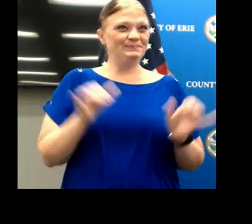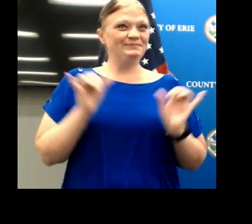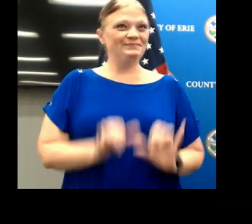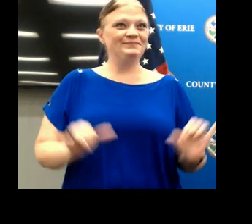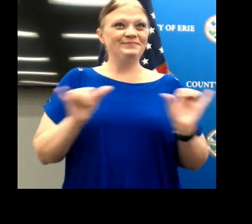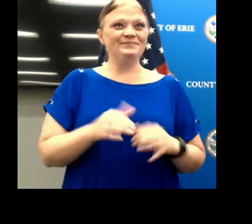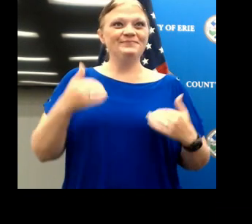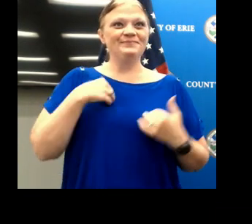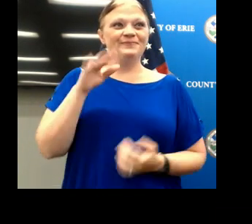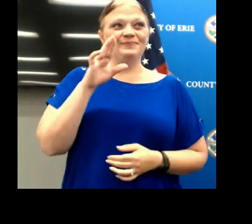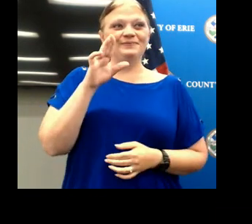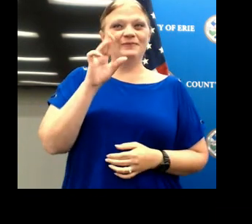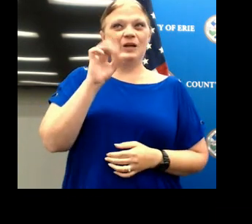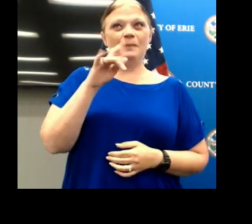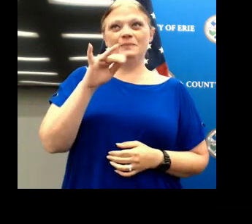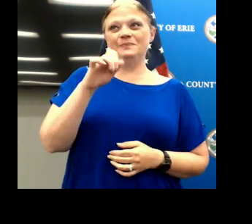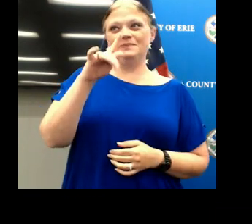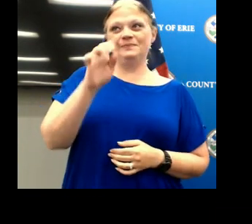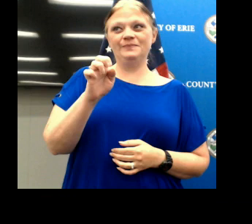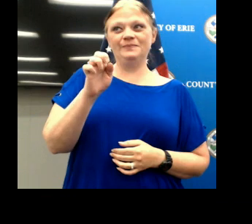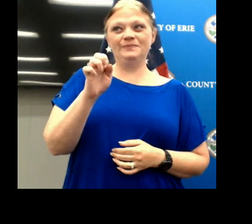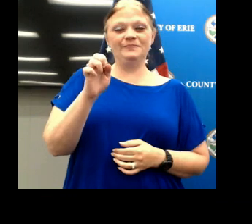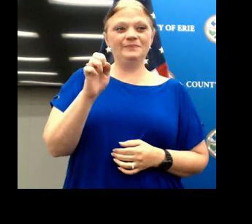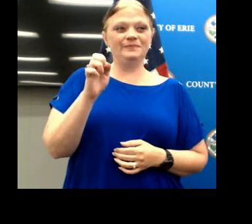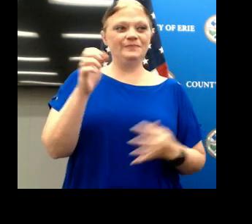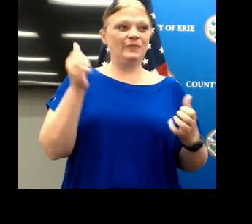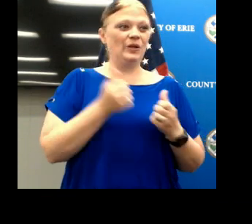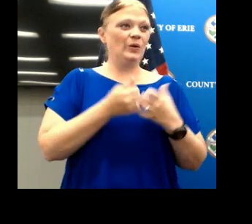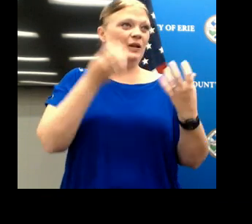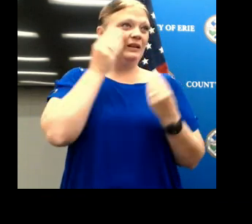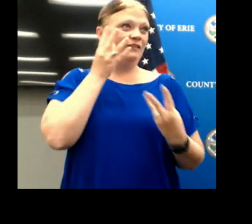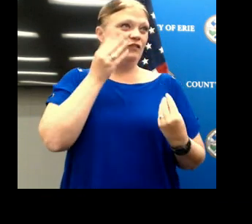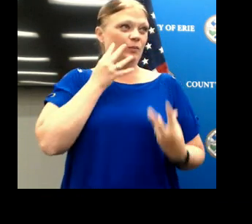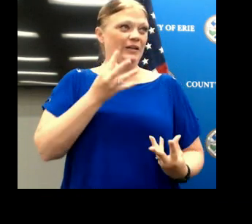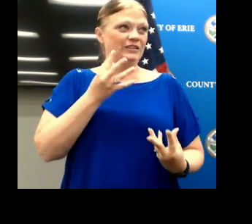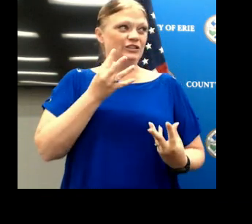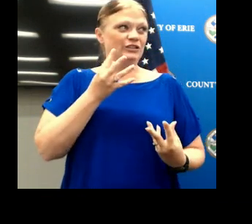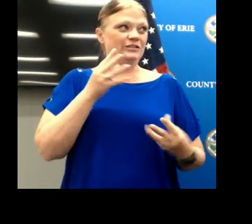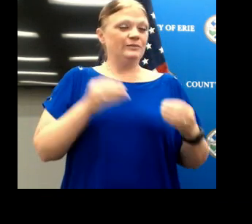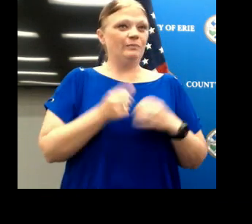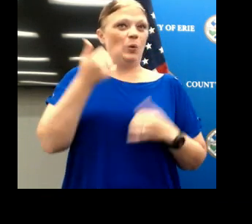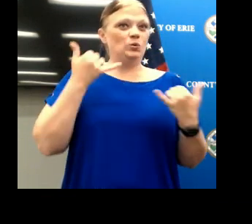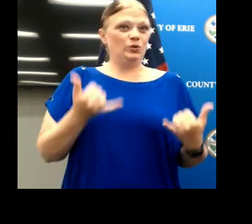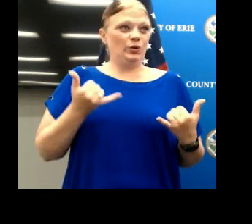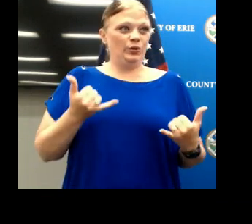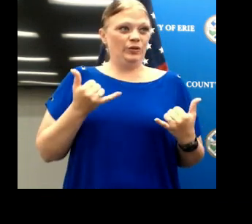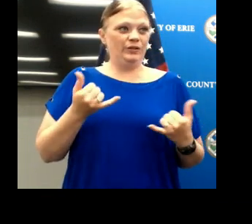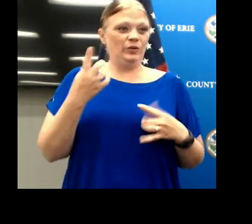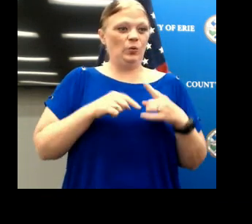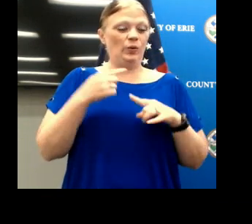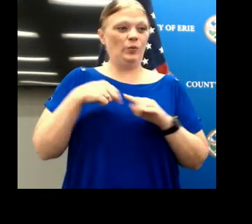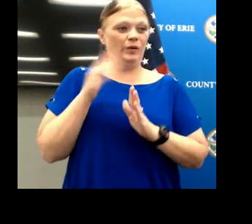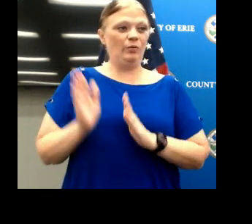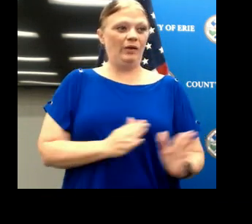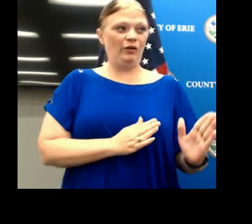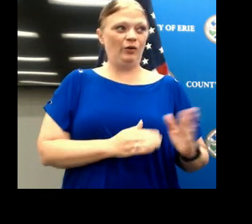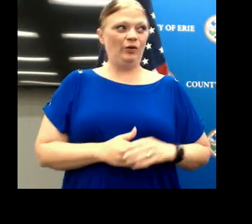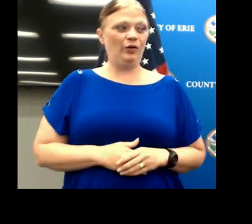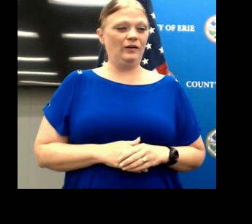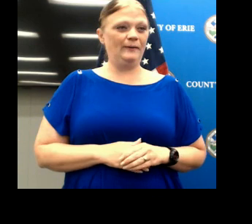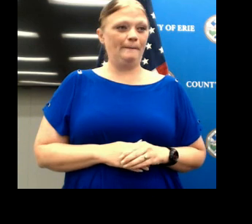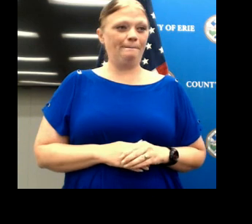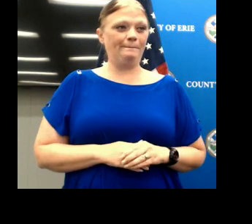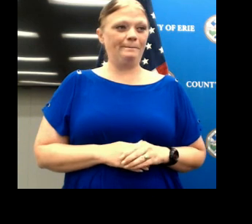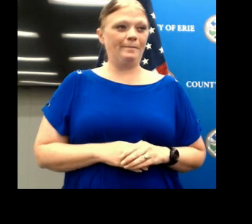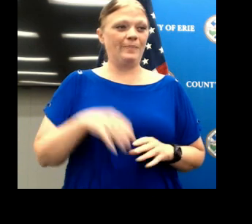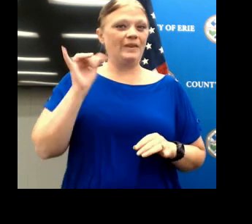update, and the update is presented with information as is most current at the time that we prepared it, and that